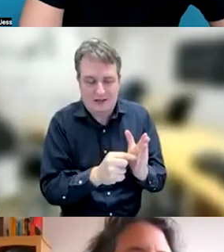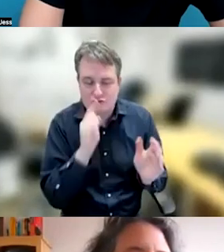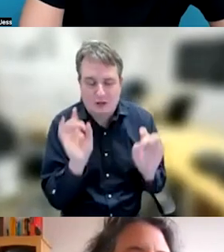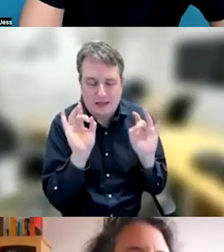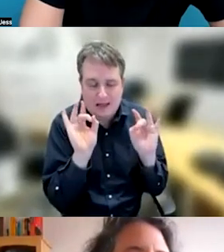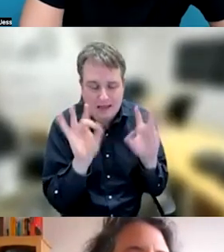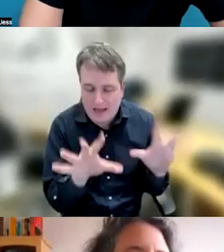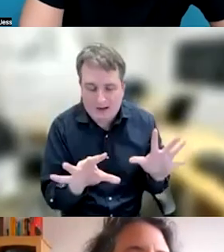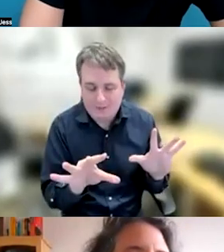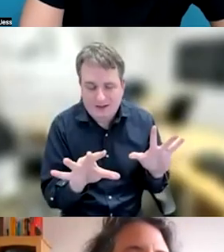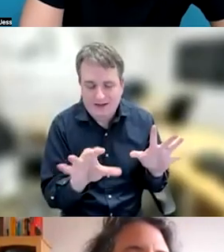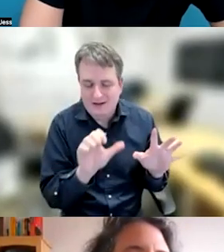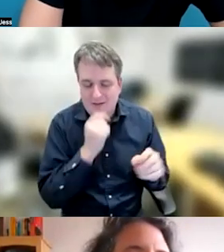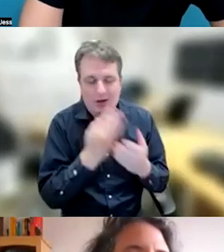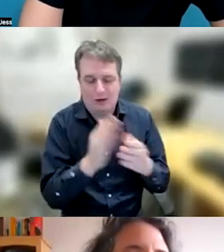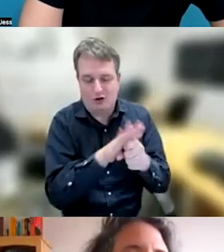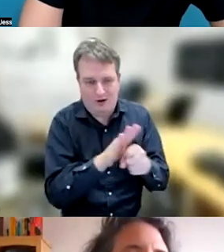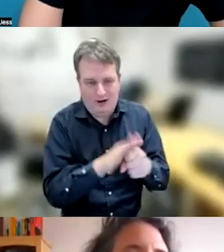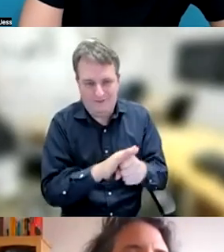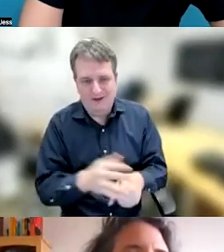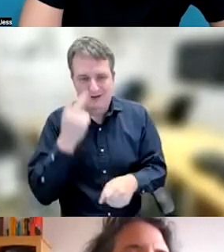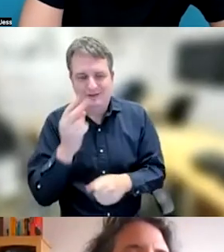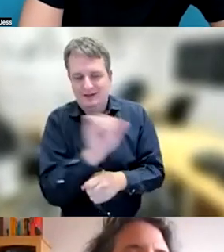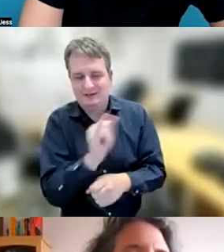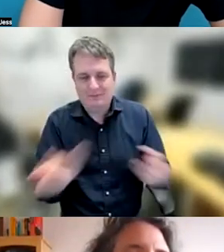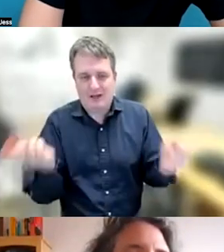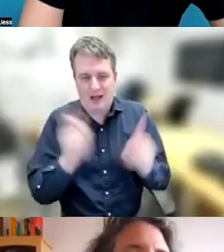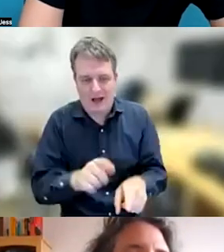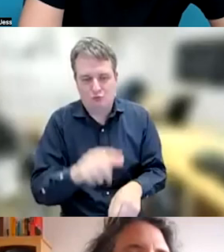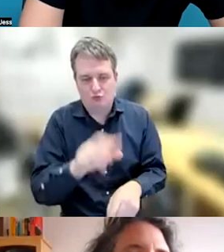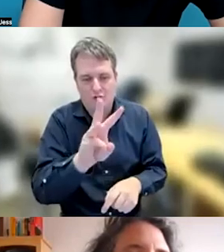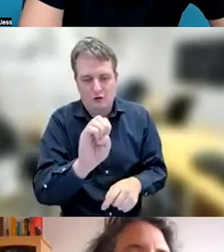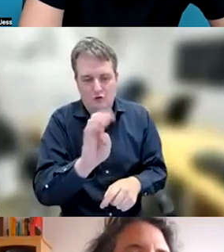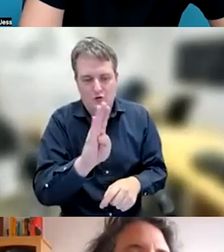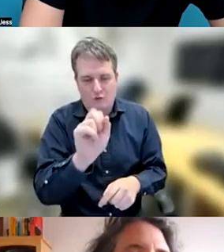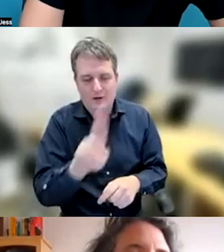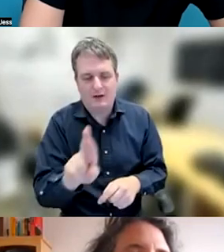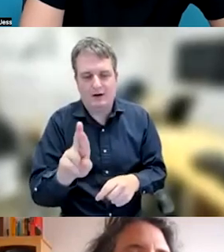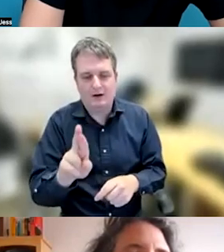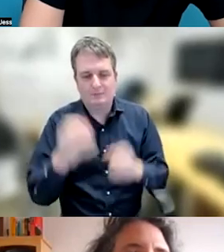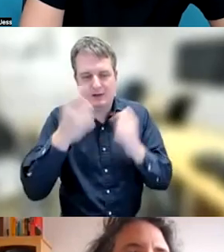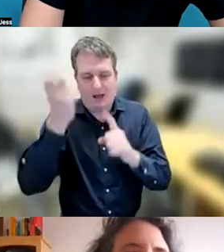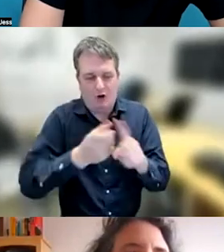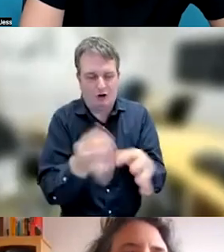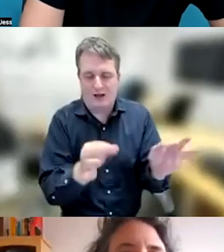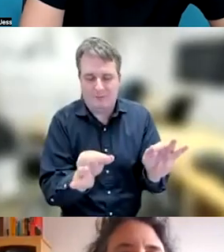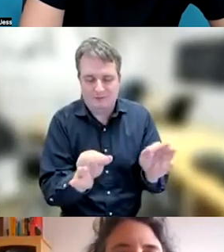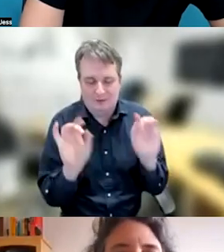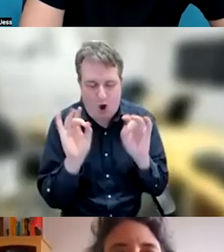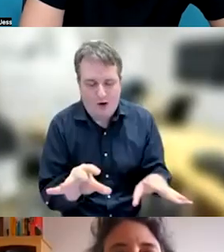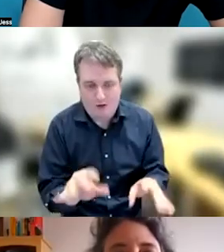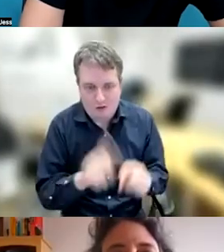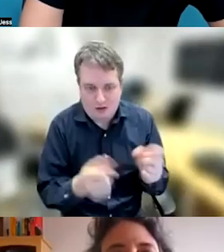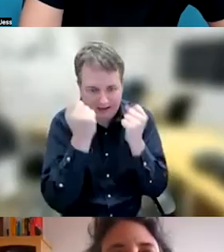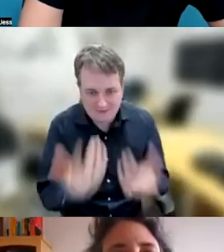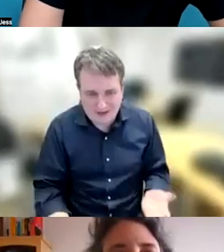what's going on is that the recognition is just terrible. The voice recognition is just terrible. And so what happens is